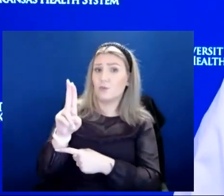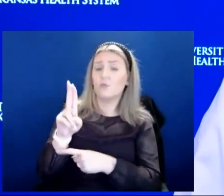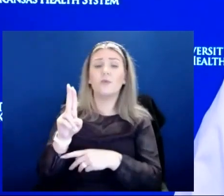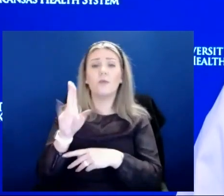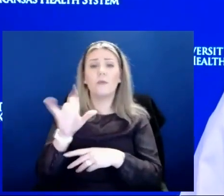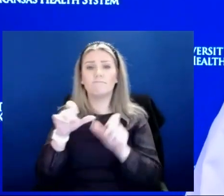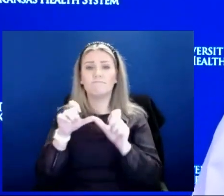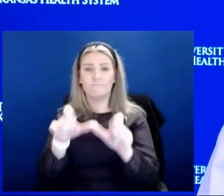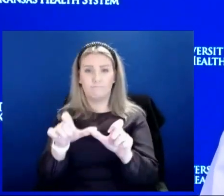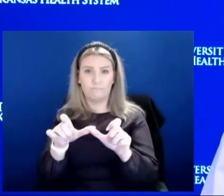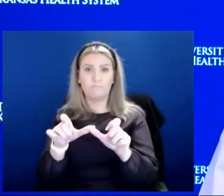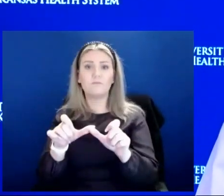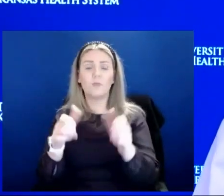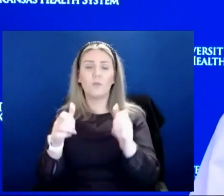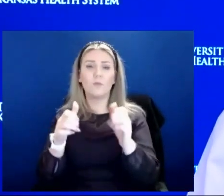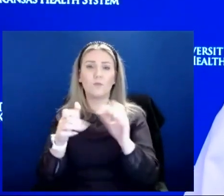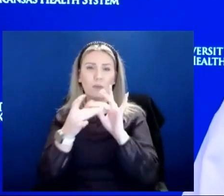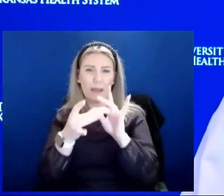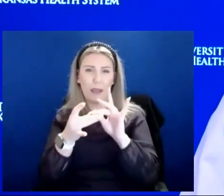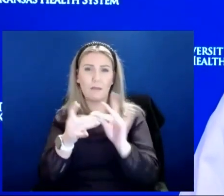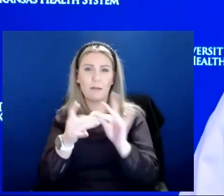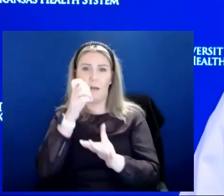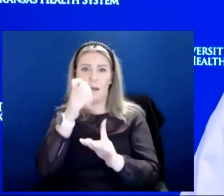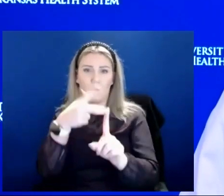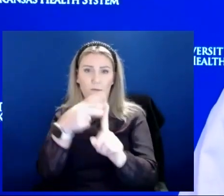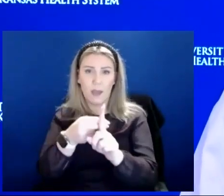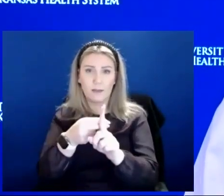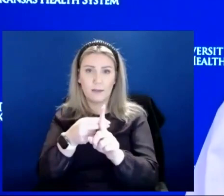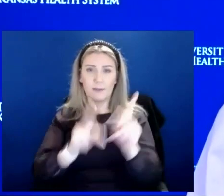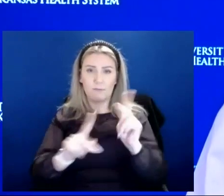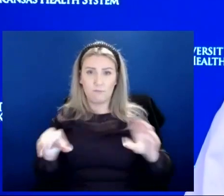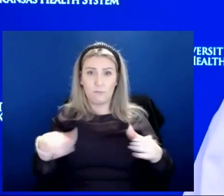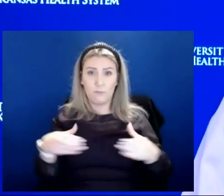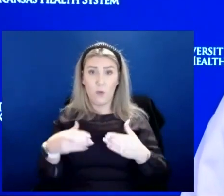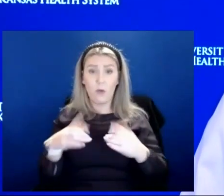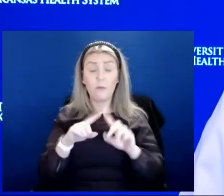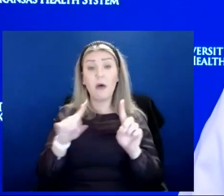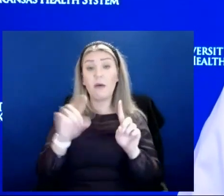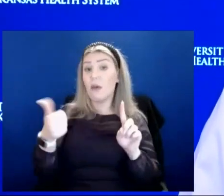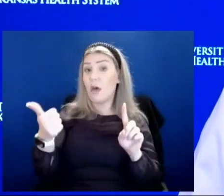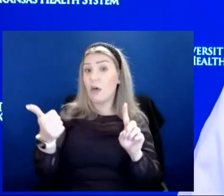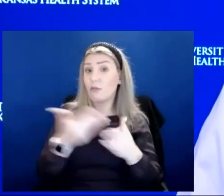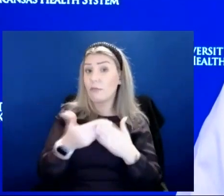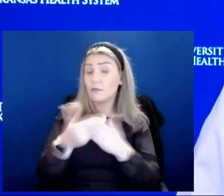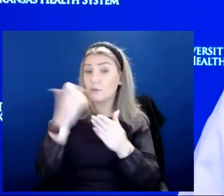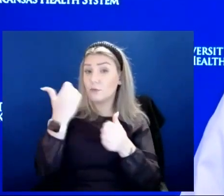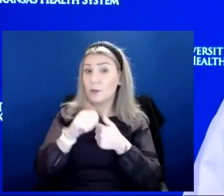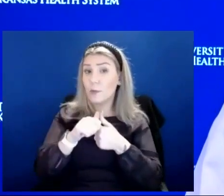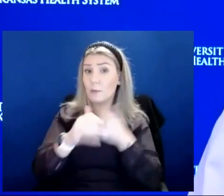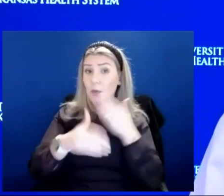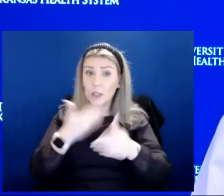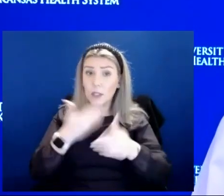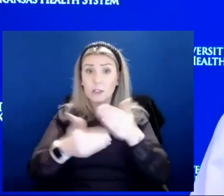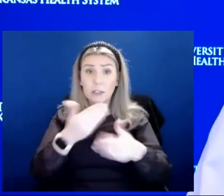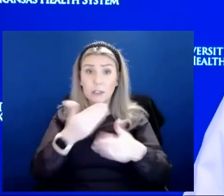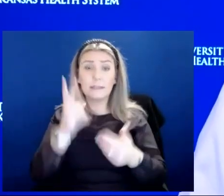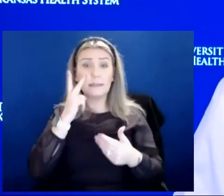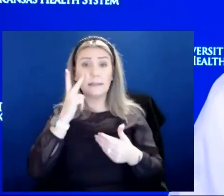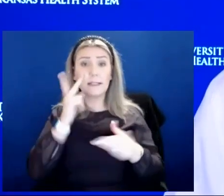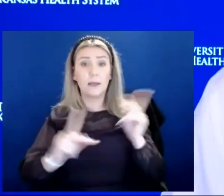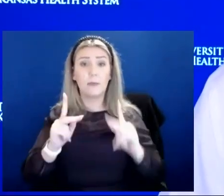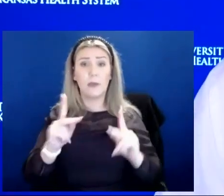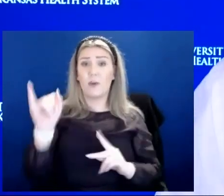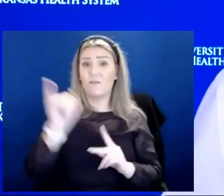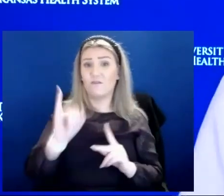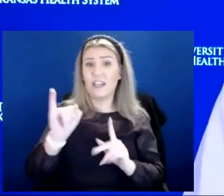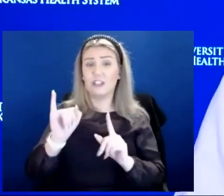in that unvaccinated population. But the other thing you have to remember is that moving through all this, we will see people have been infected 2 or 3 times